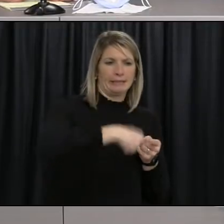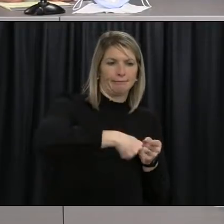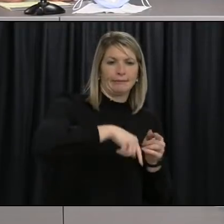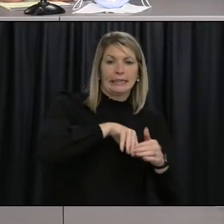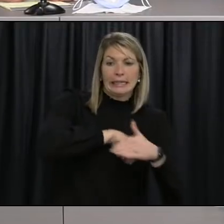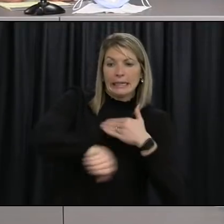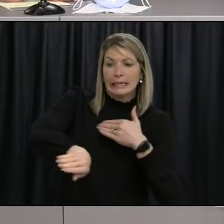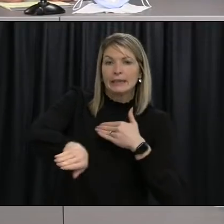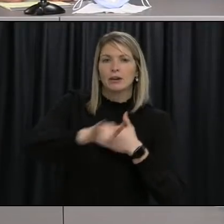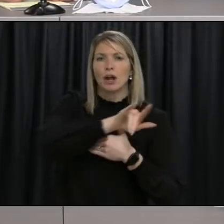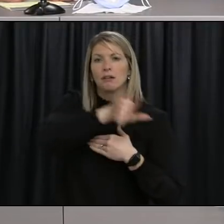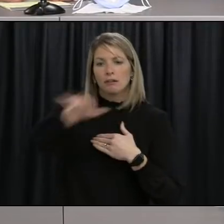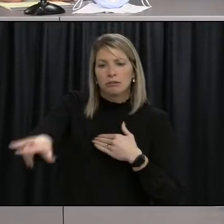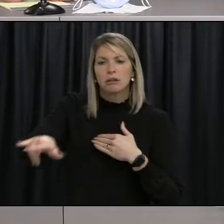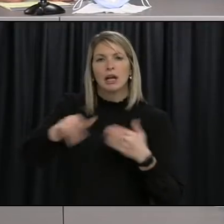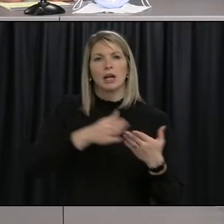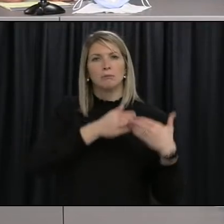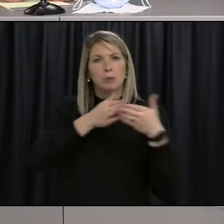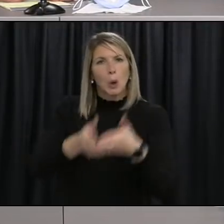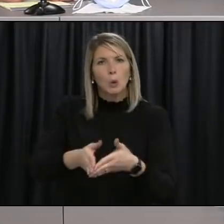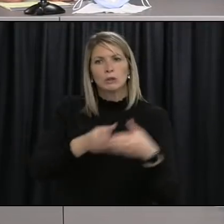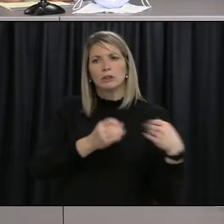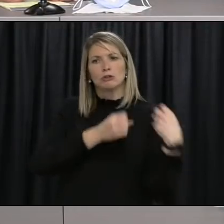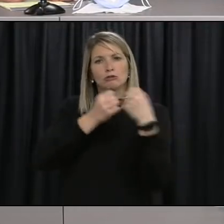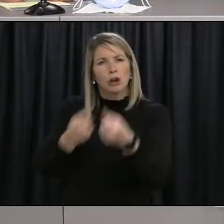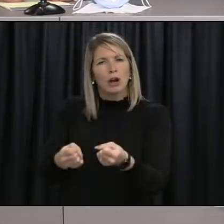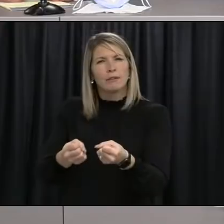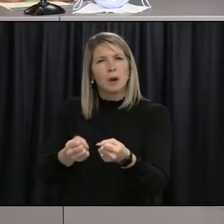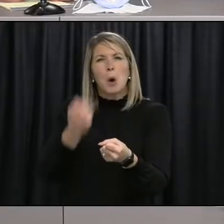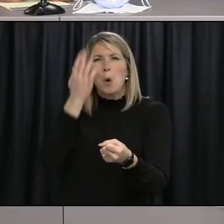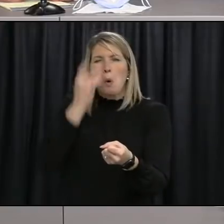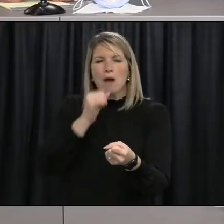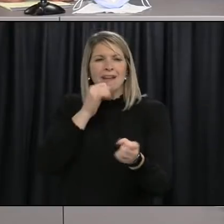our toolbox, why not utilize it?